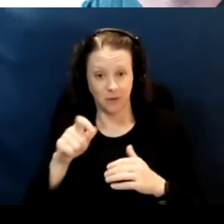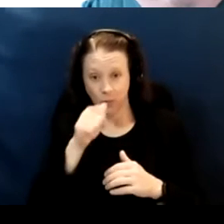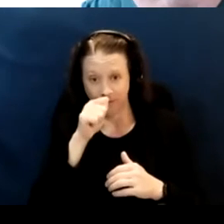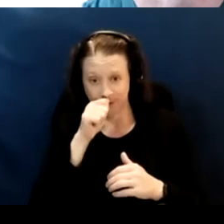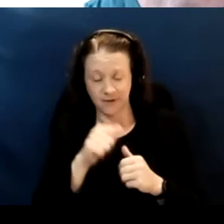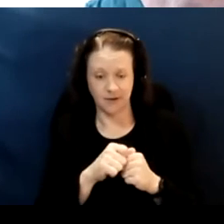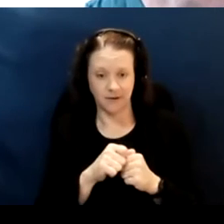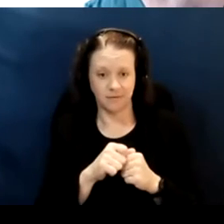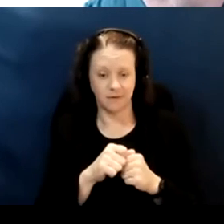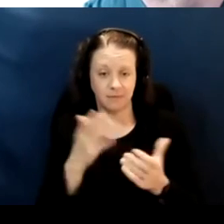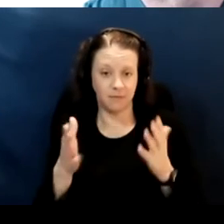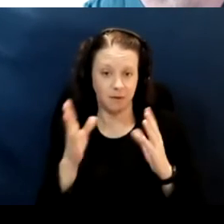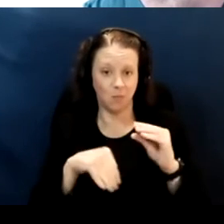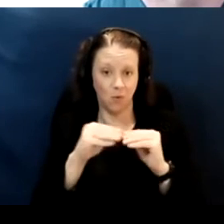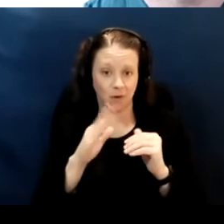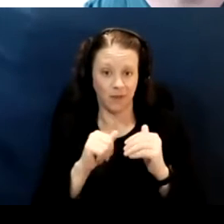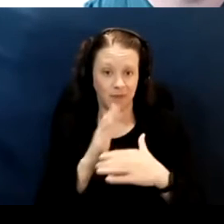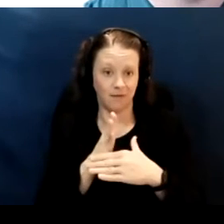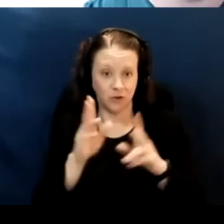even more so than the average bear.